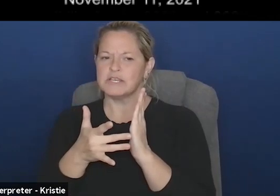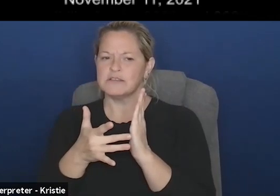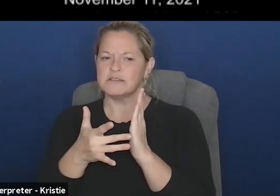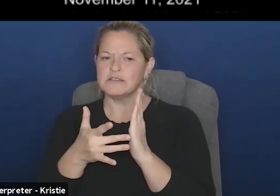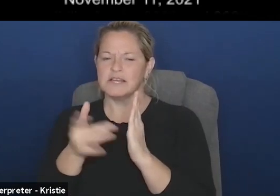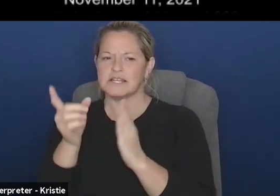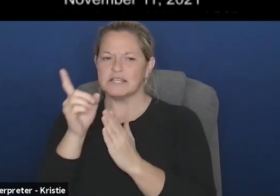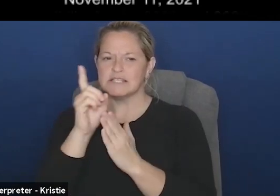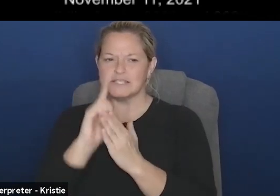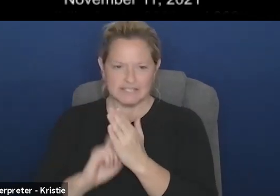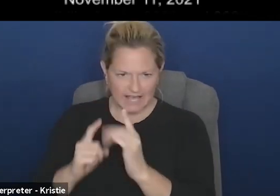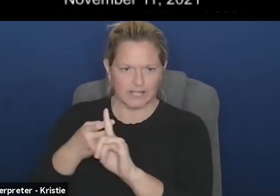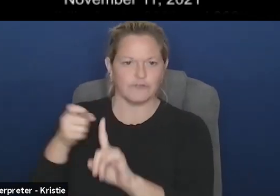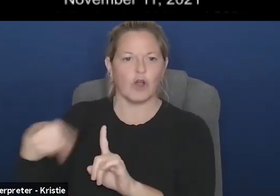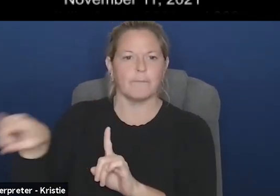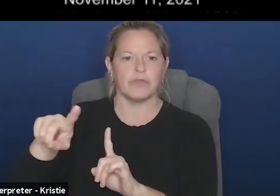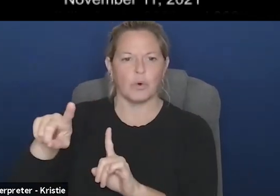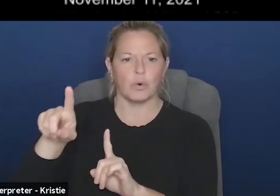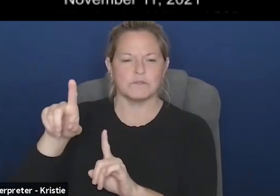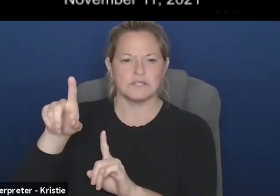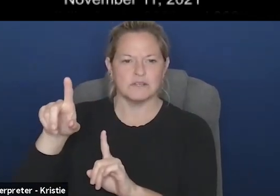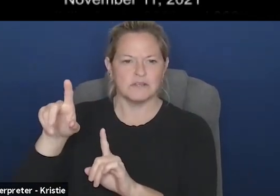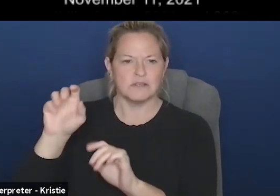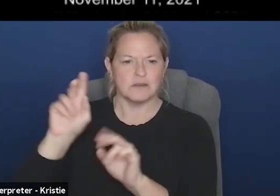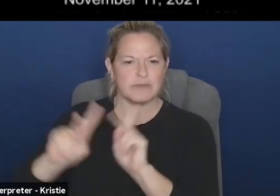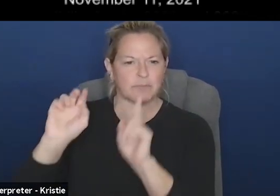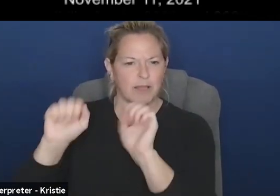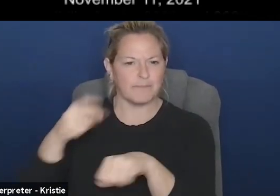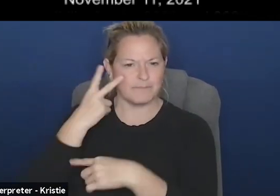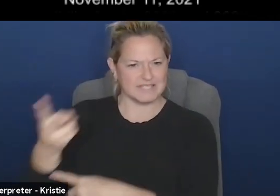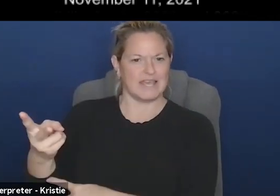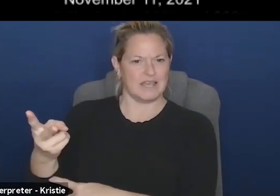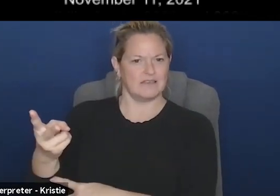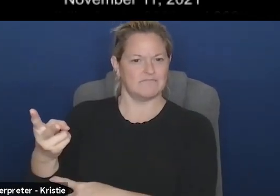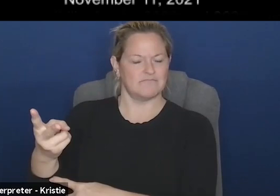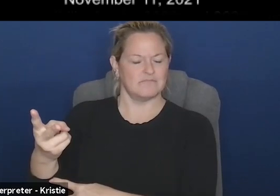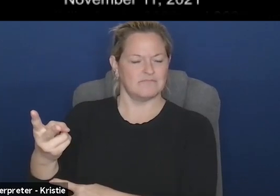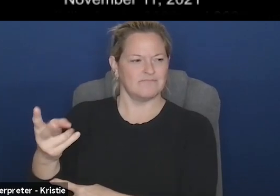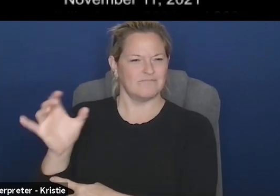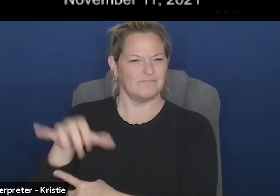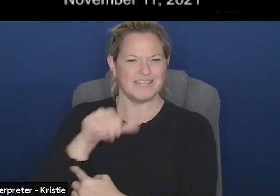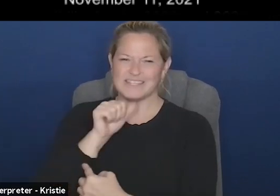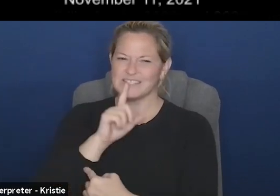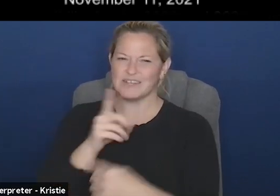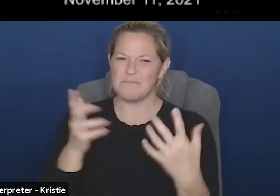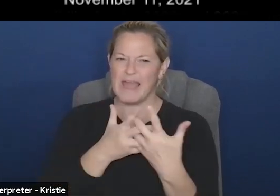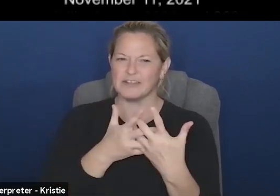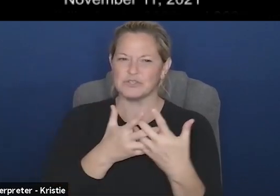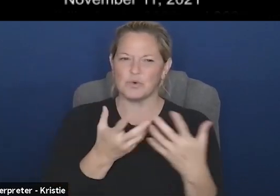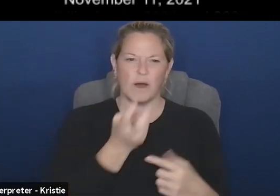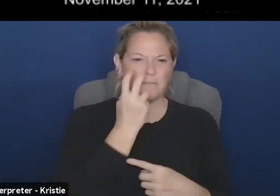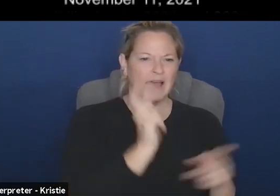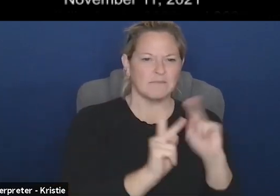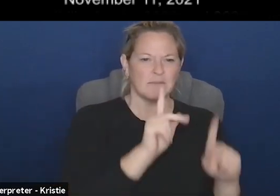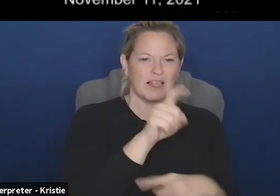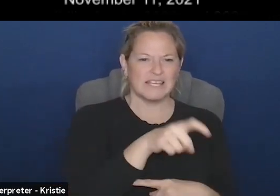really do the things we needed done. And so I realized sort of in